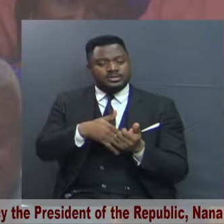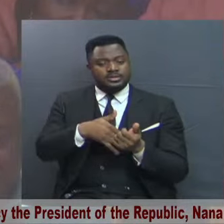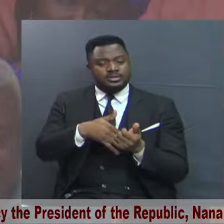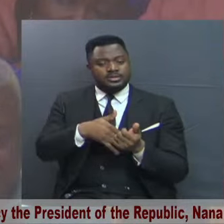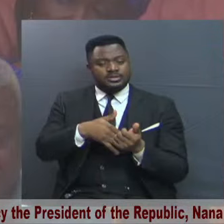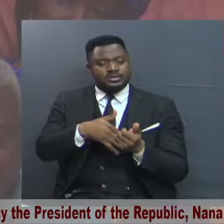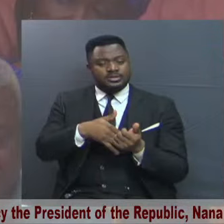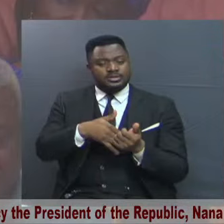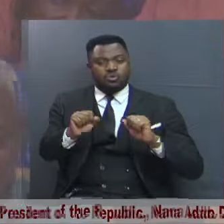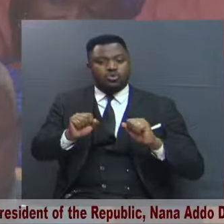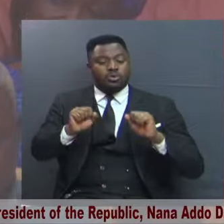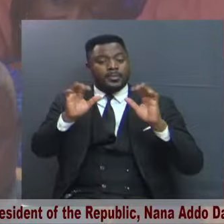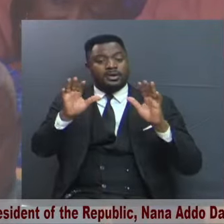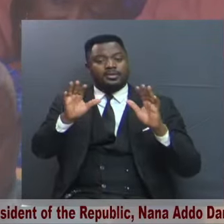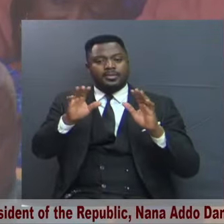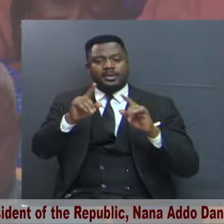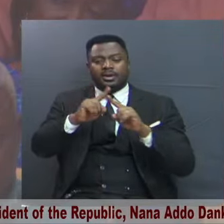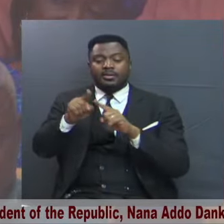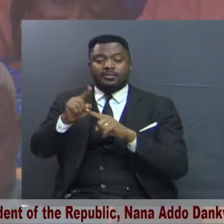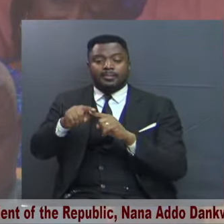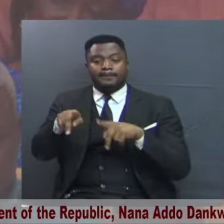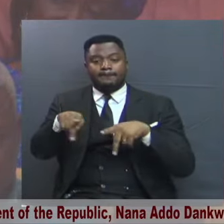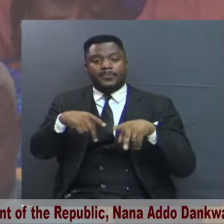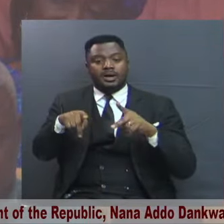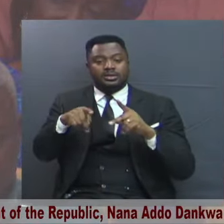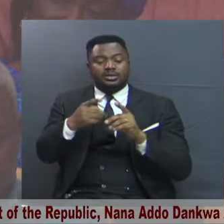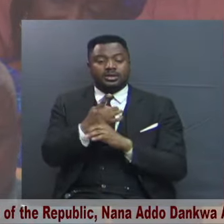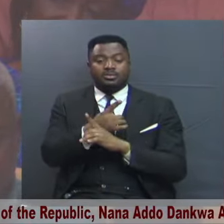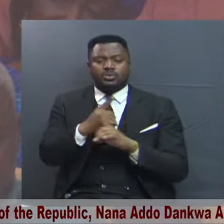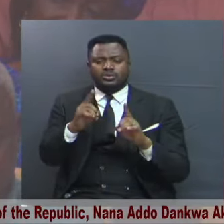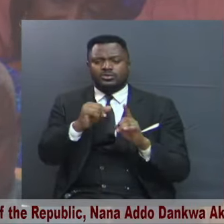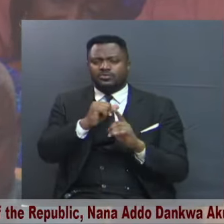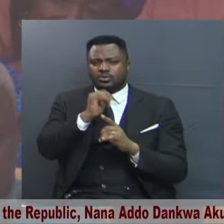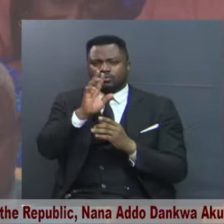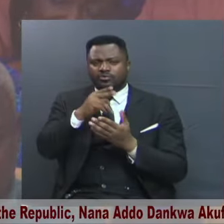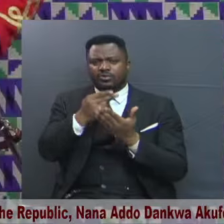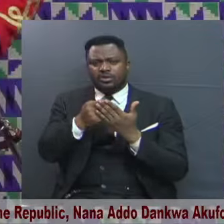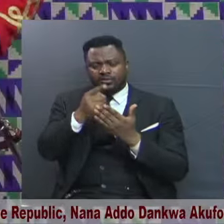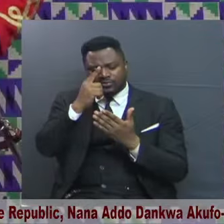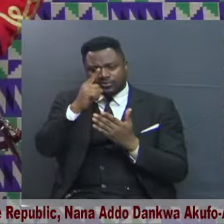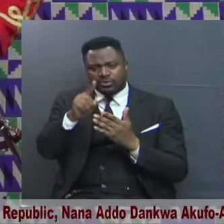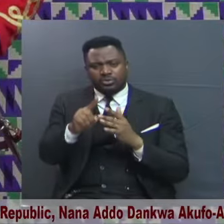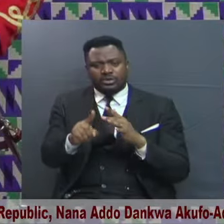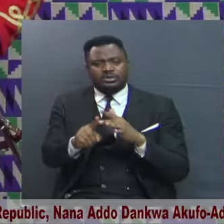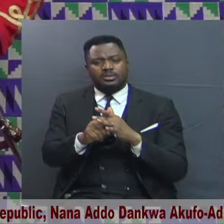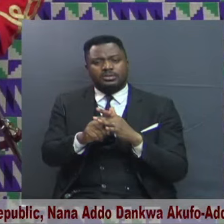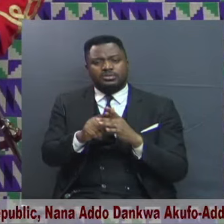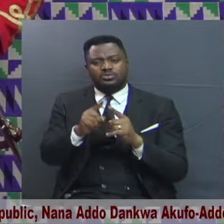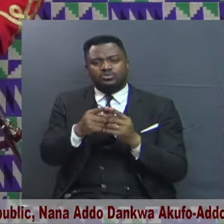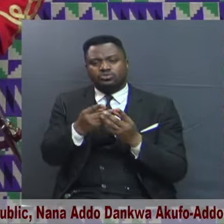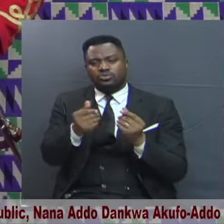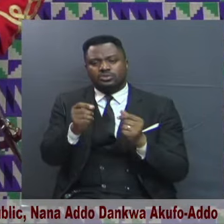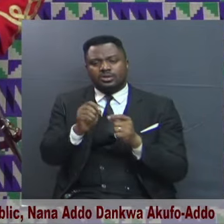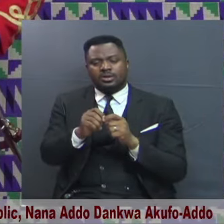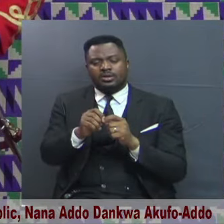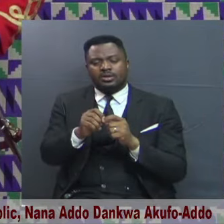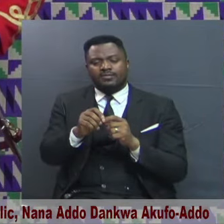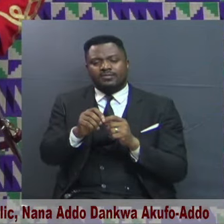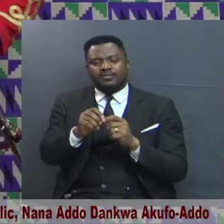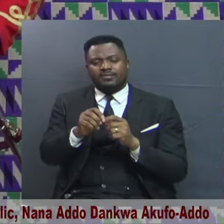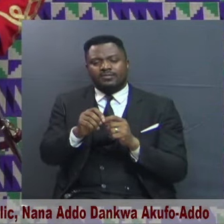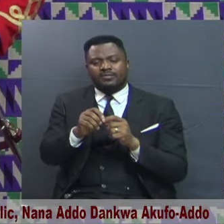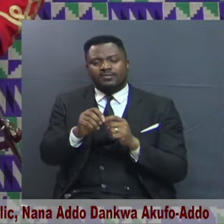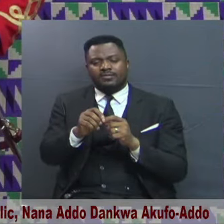commitment to multiparty democracy and have not fallen for the instigations to resort to the violent